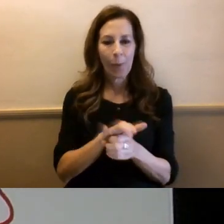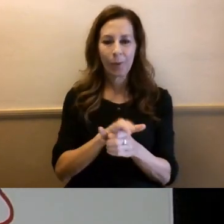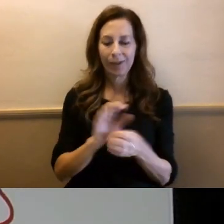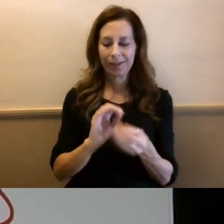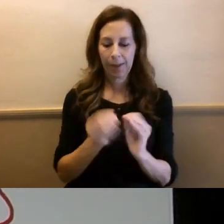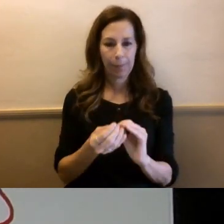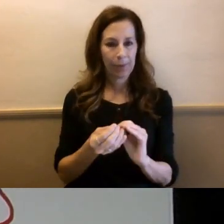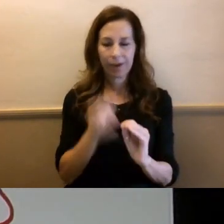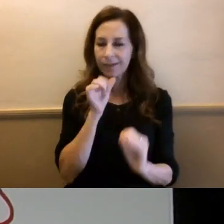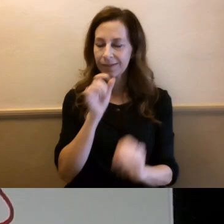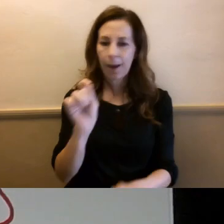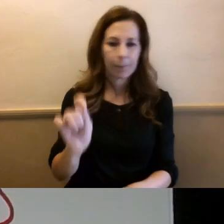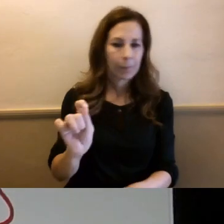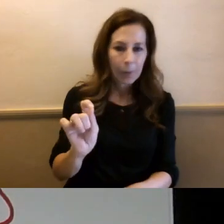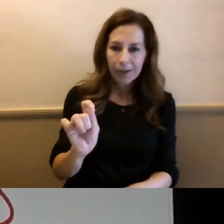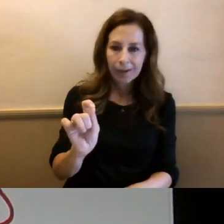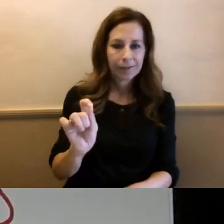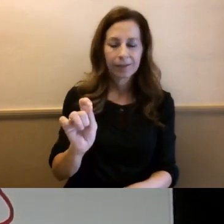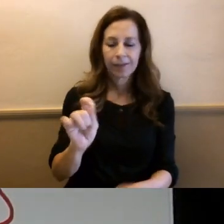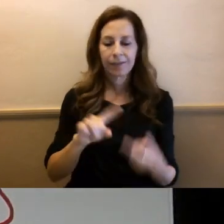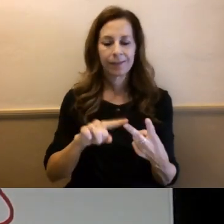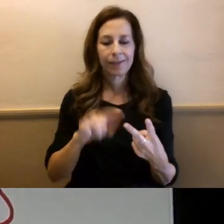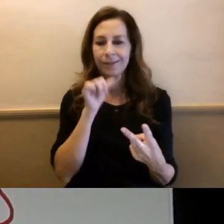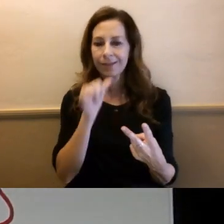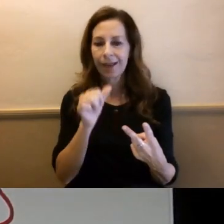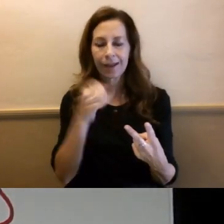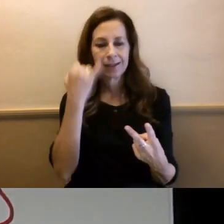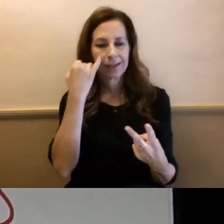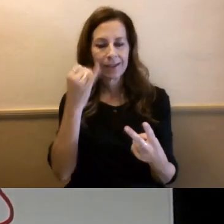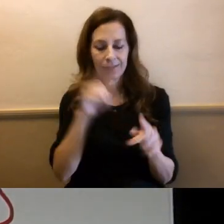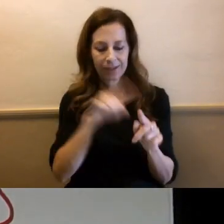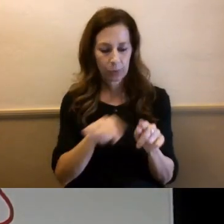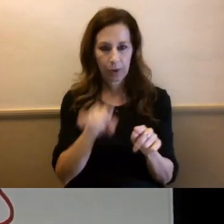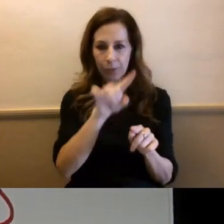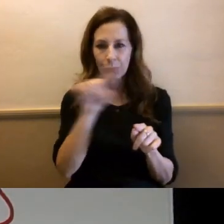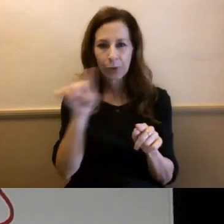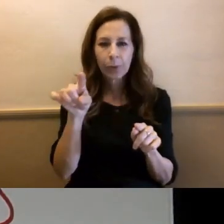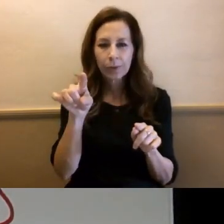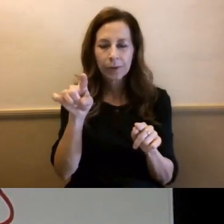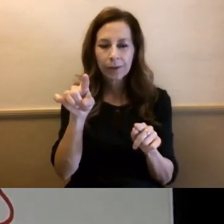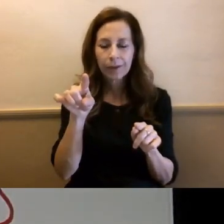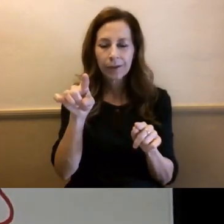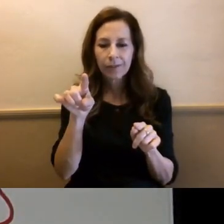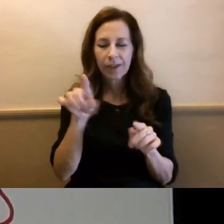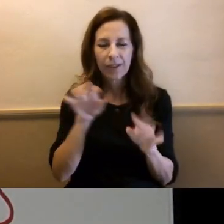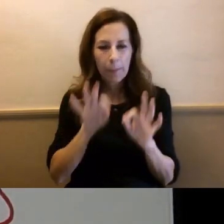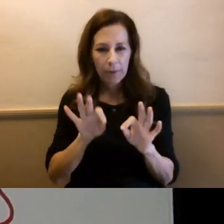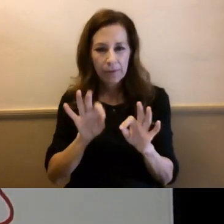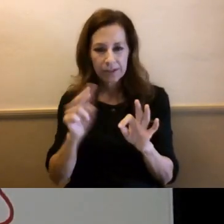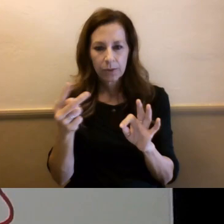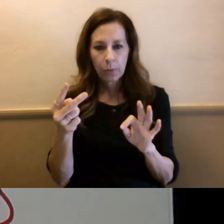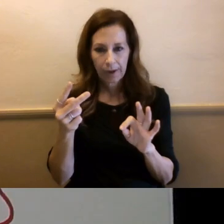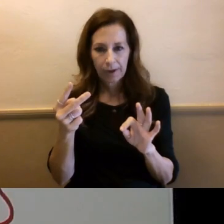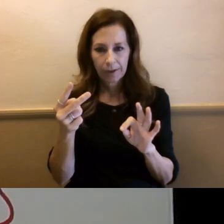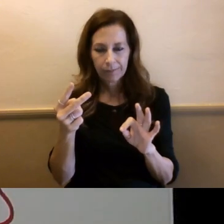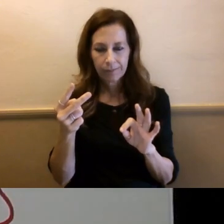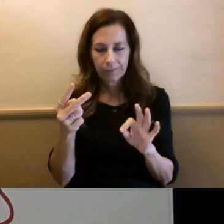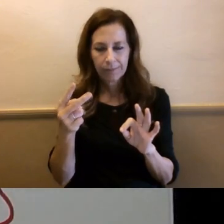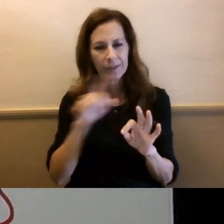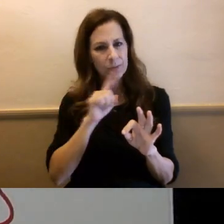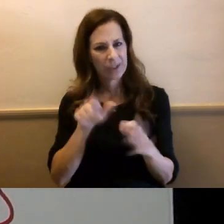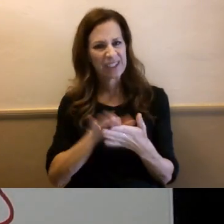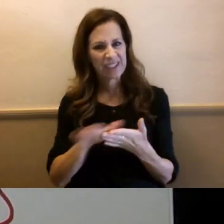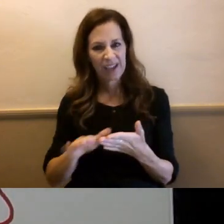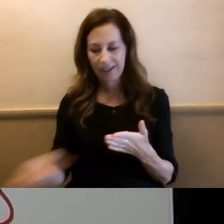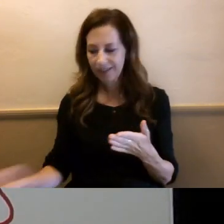number. All right, it's not point something, it's not when you're taking the square root of it, it's the square root of a perfect square. That's